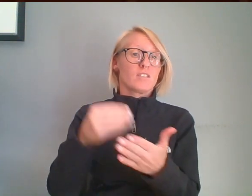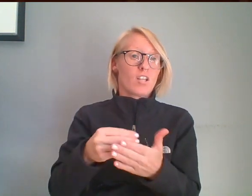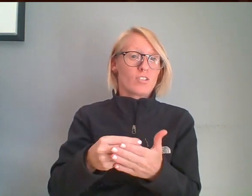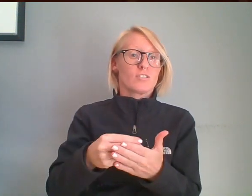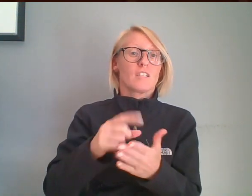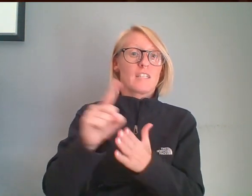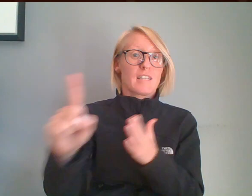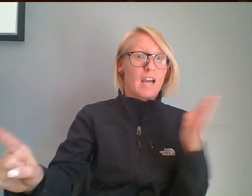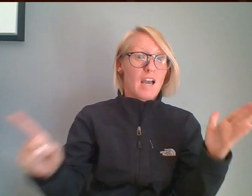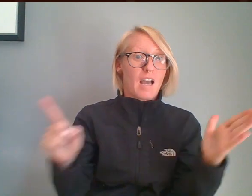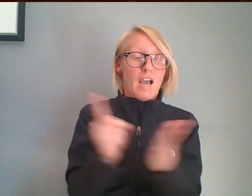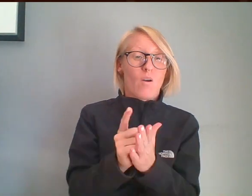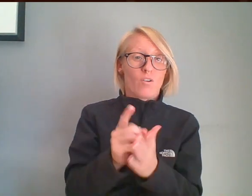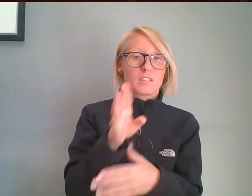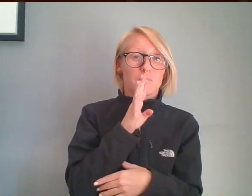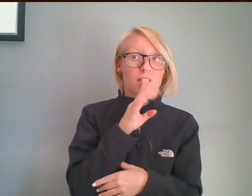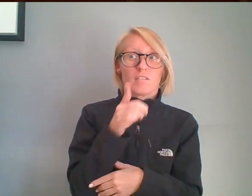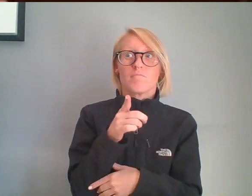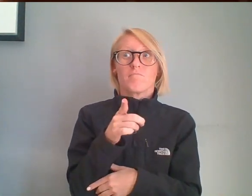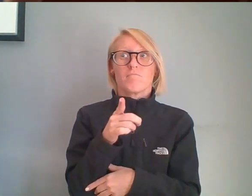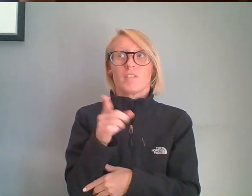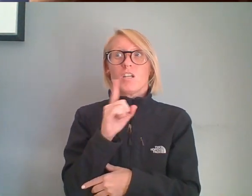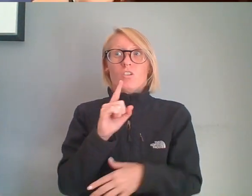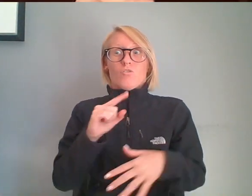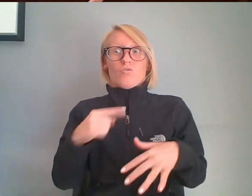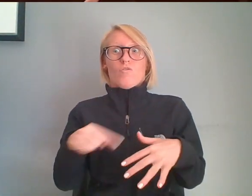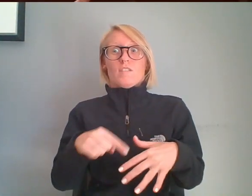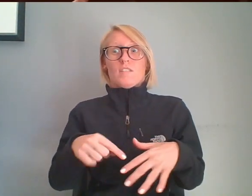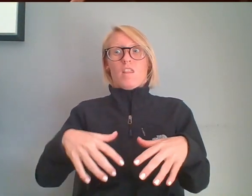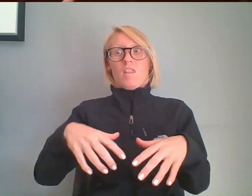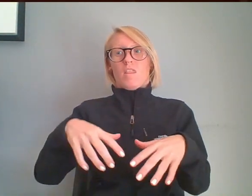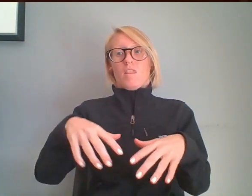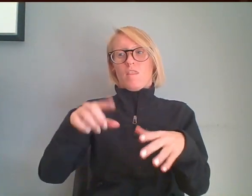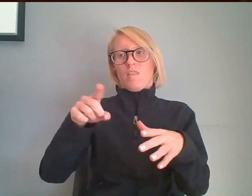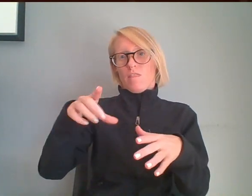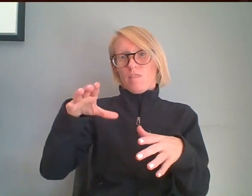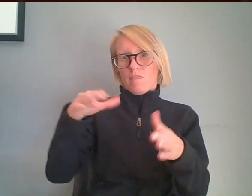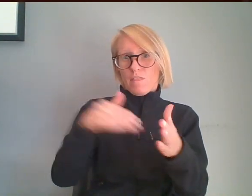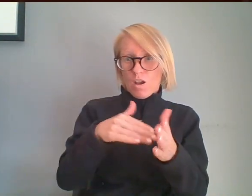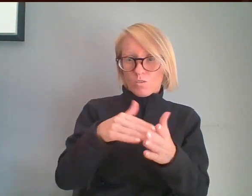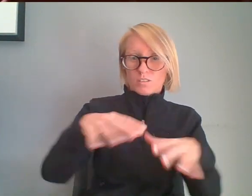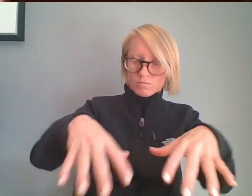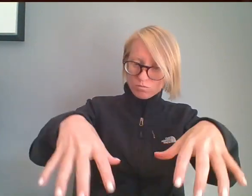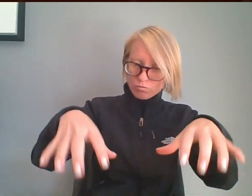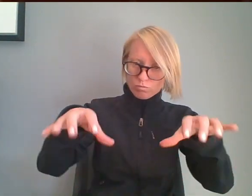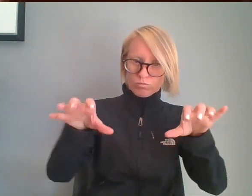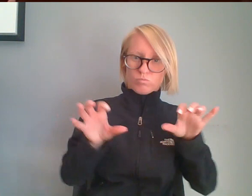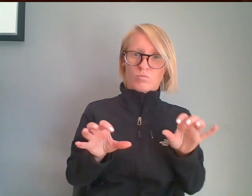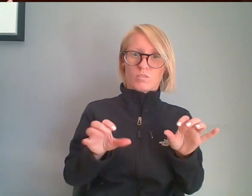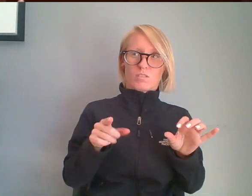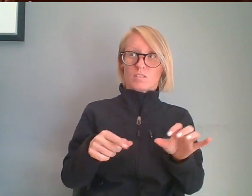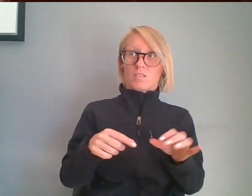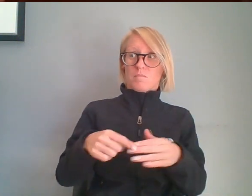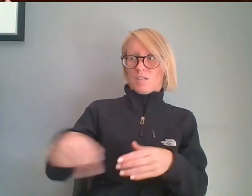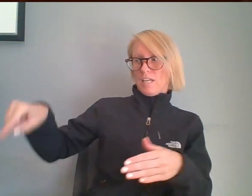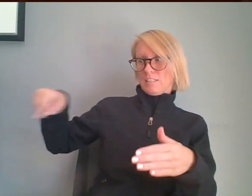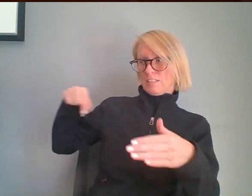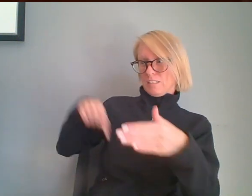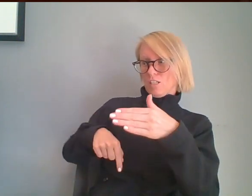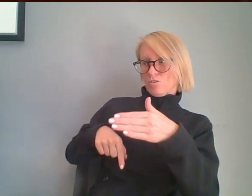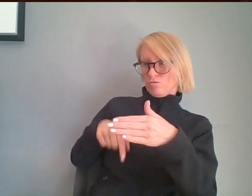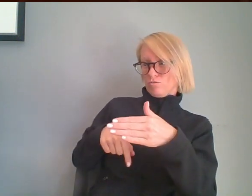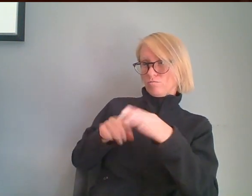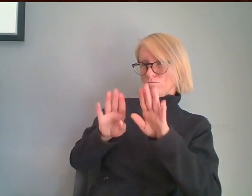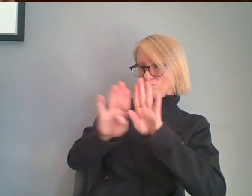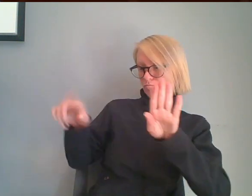good gig. He gets very nervous. He's up in front of crowds of thousands. Behind the stage, what he does is 100 push-ups right before he comes